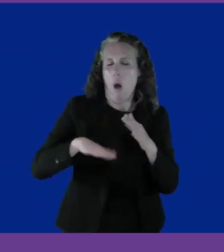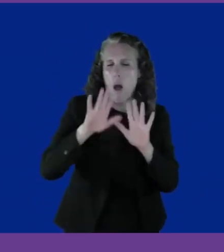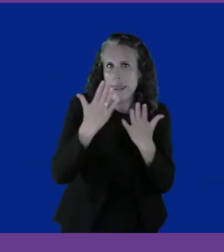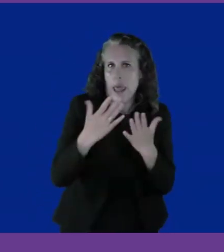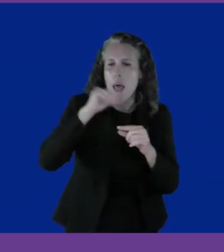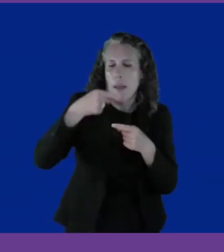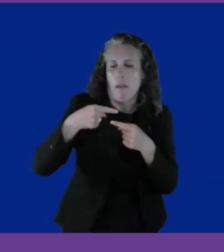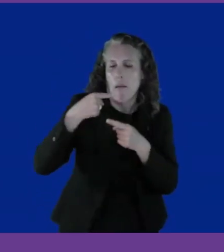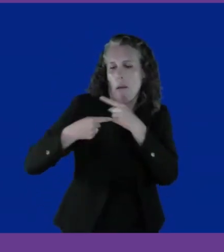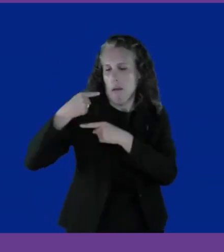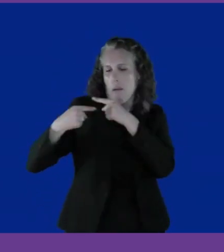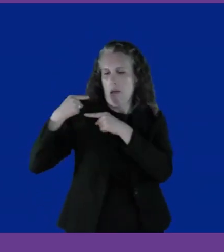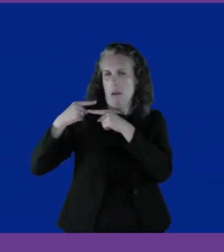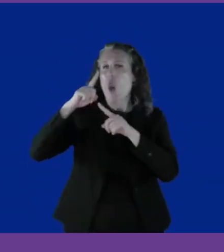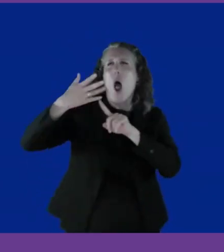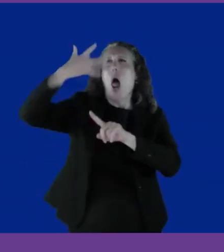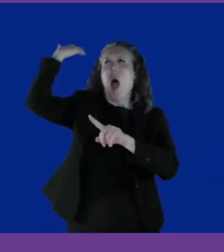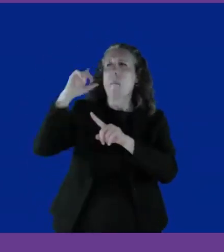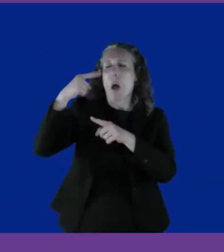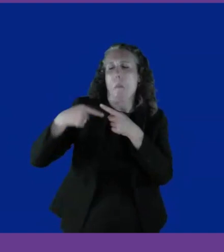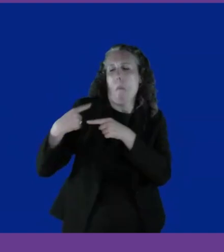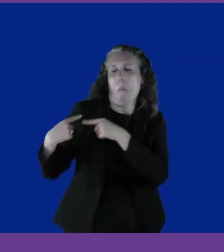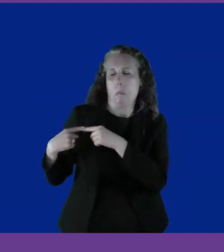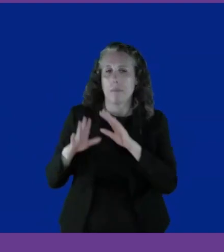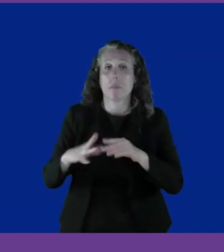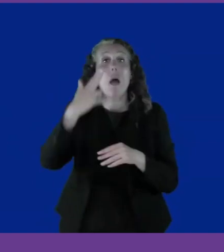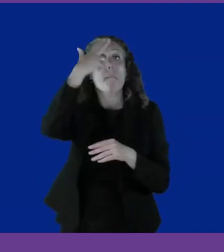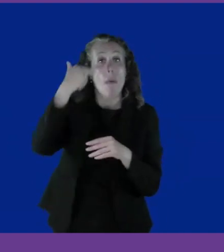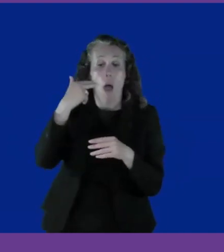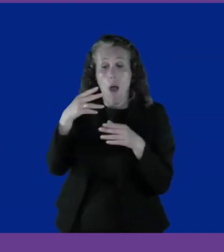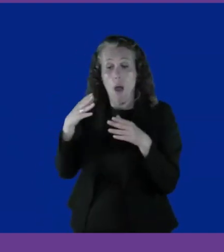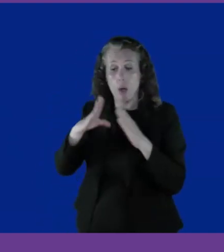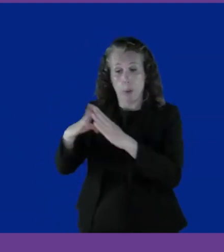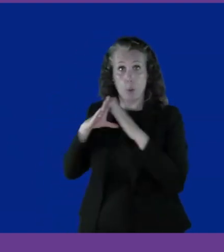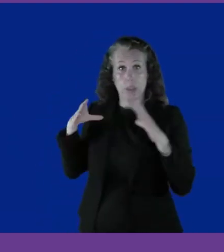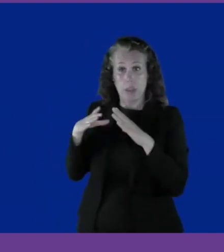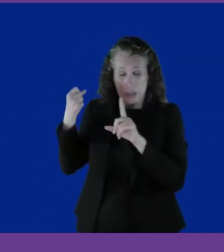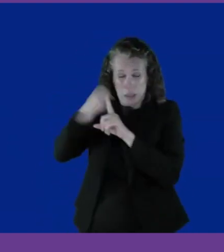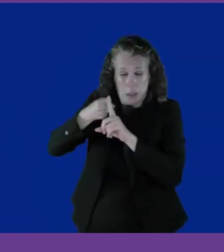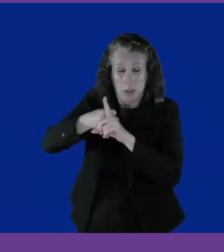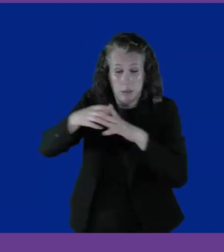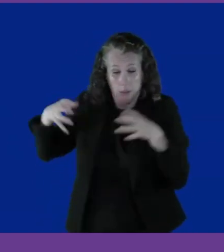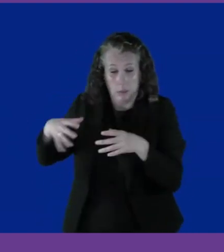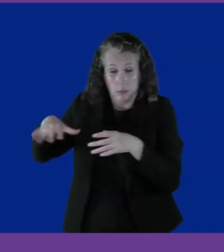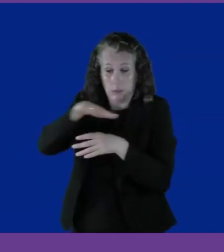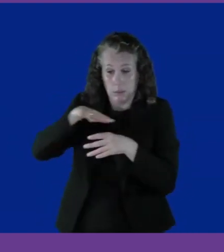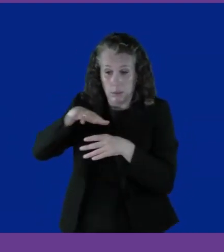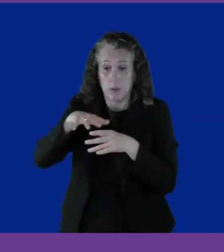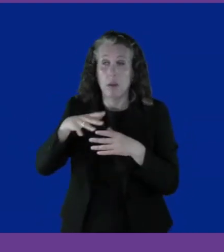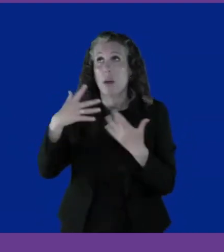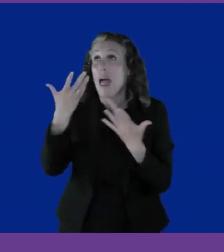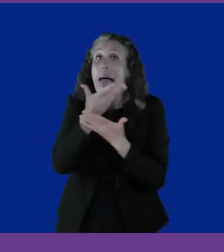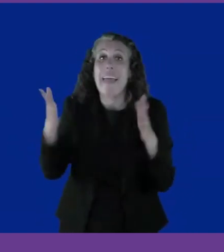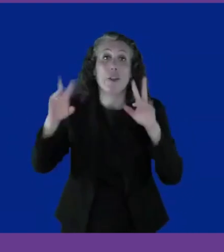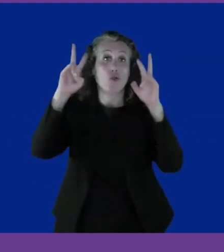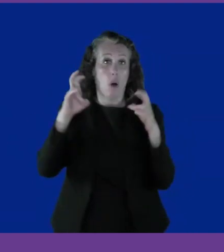years though. In the blindness movement in particular, working with money, let's put